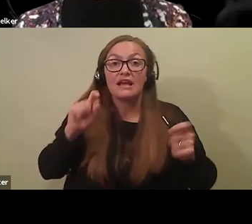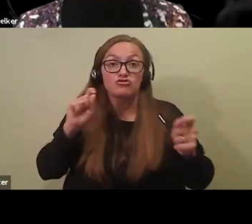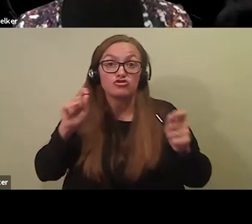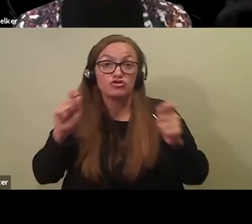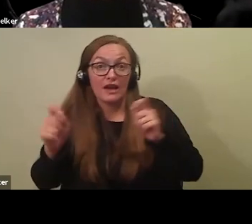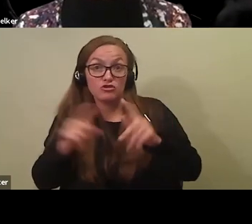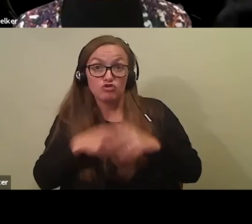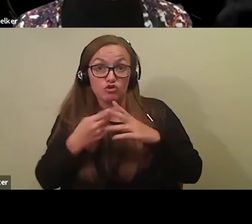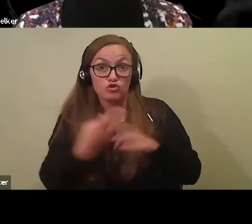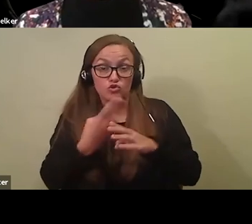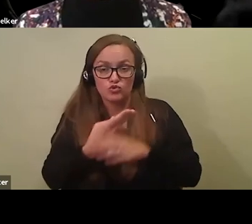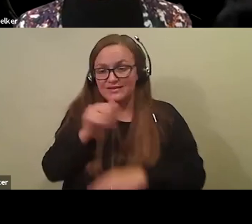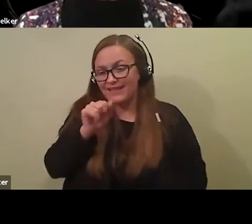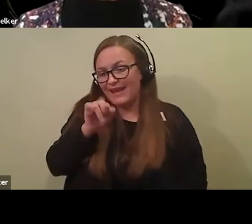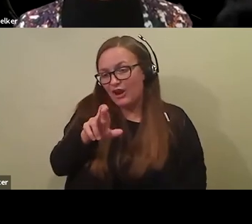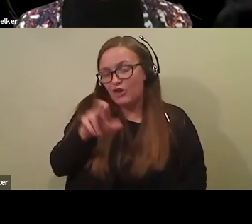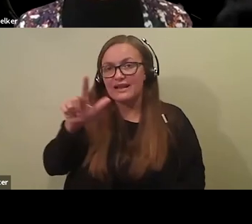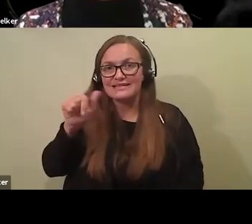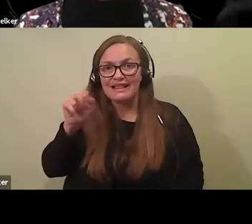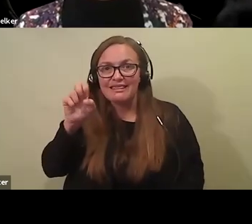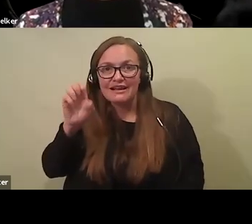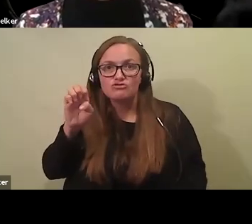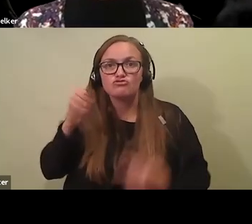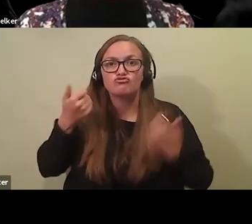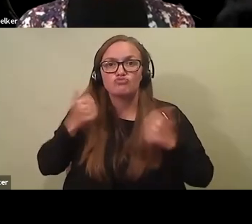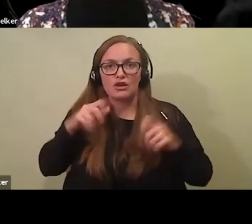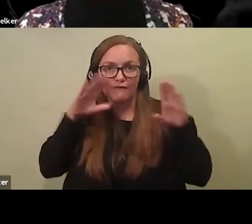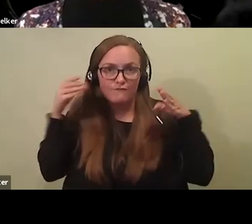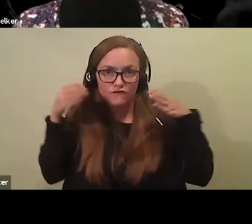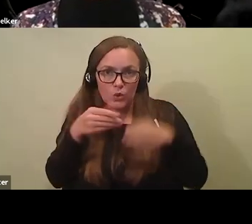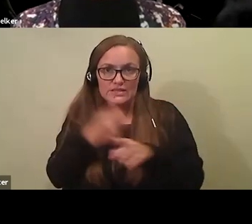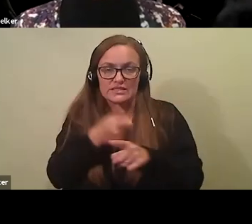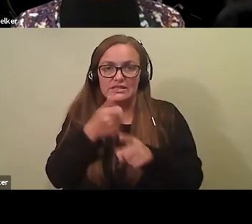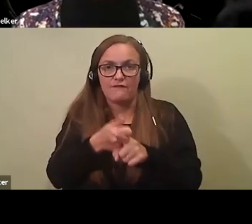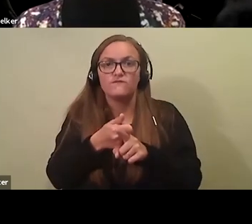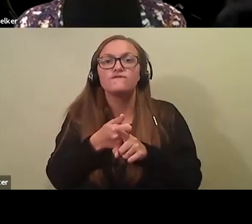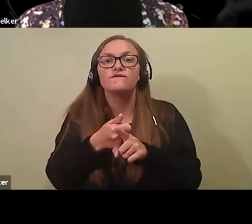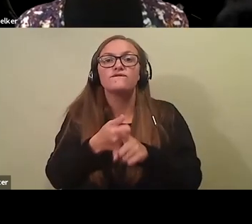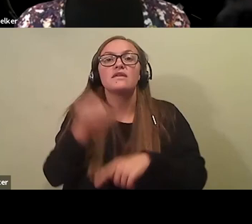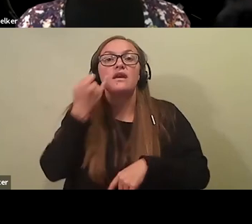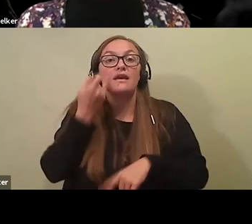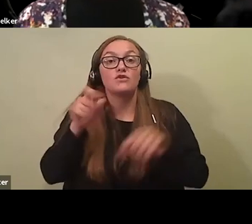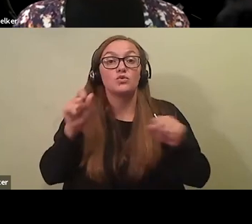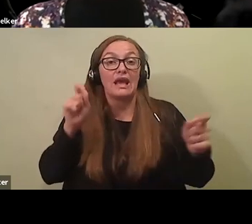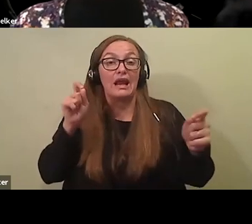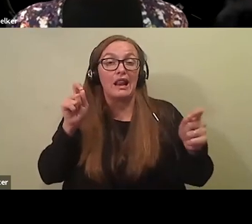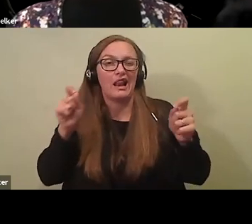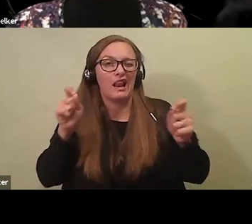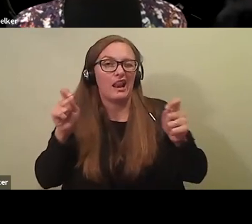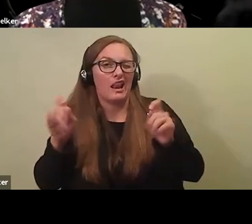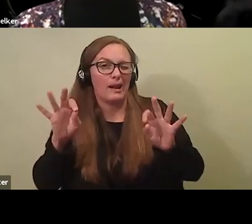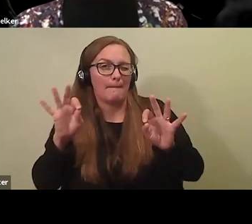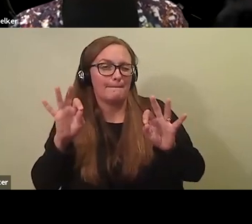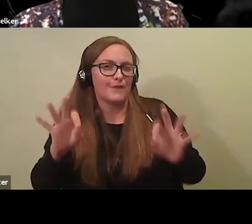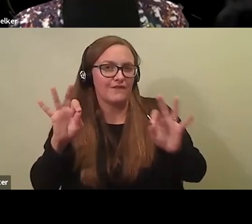air as a lens to try to focus itself. And if you can adjust it perfectly, this coming in of